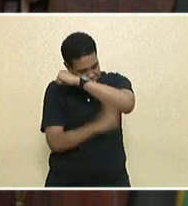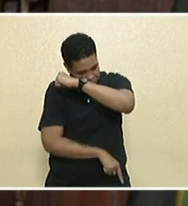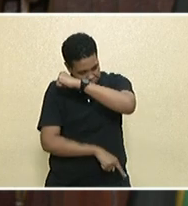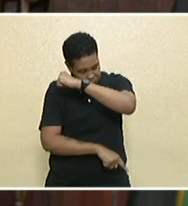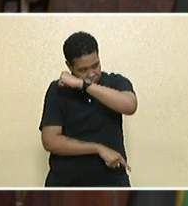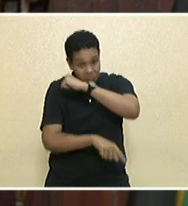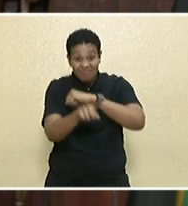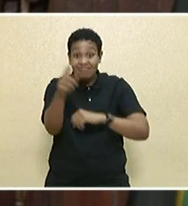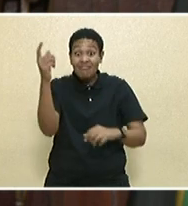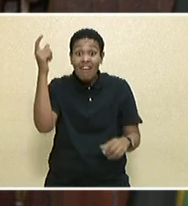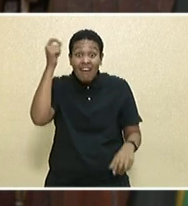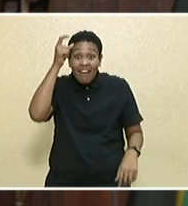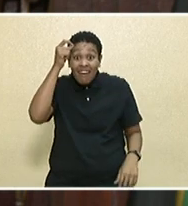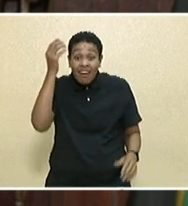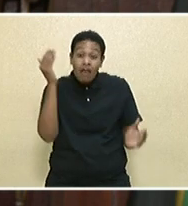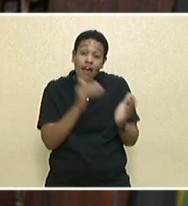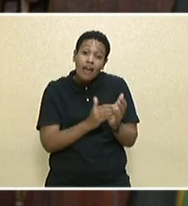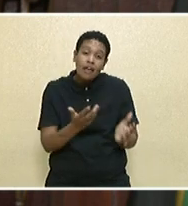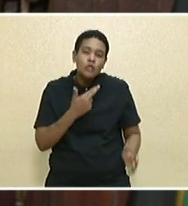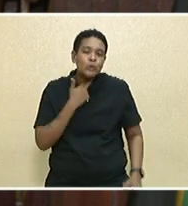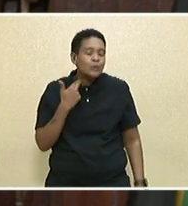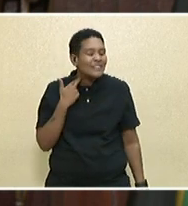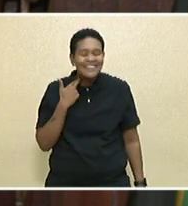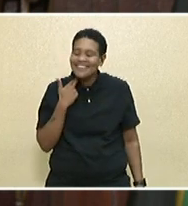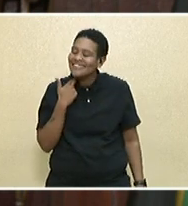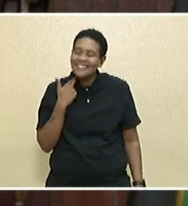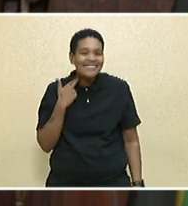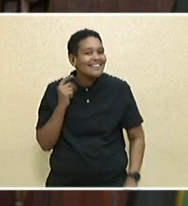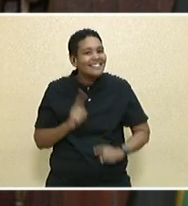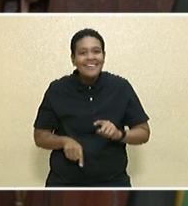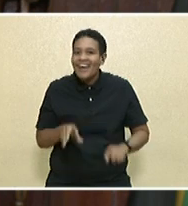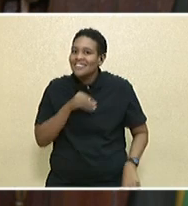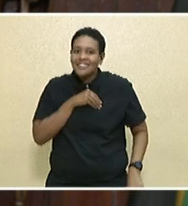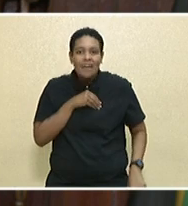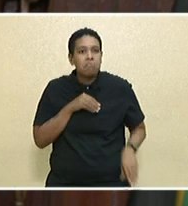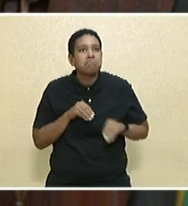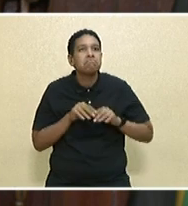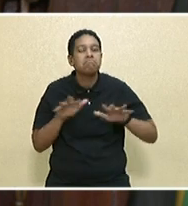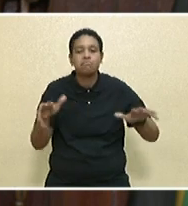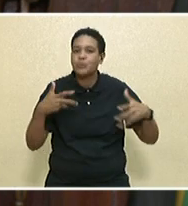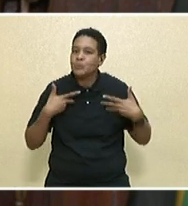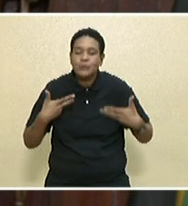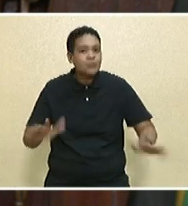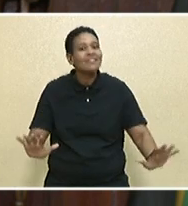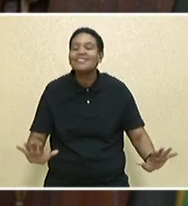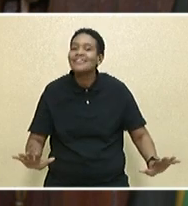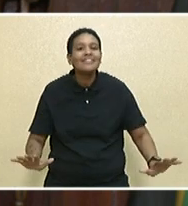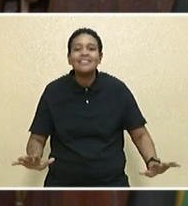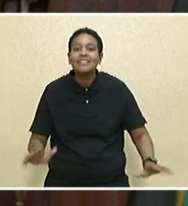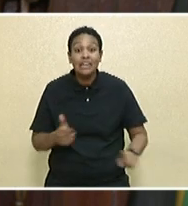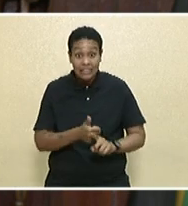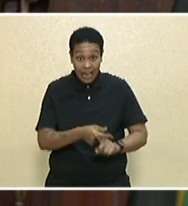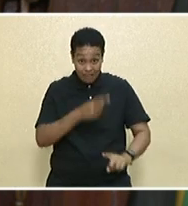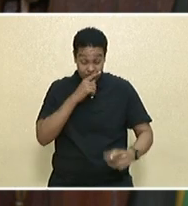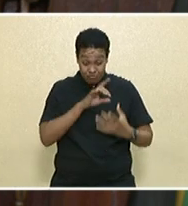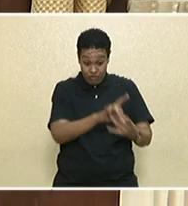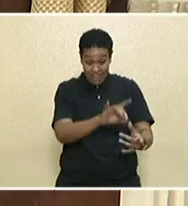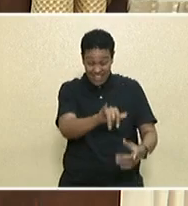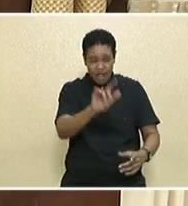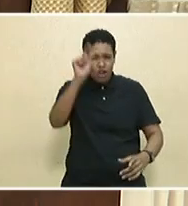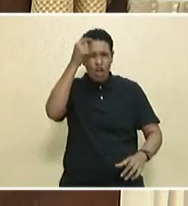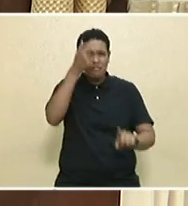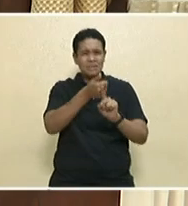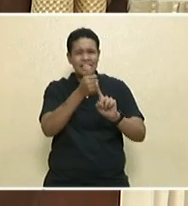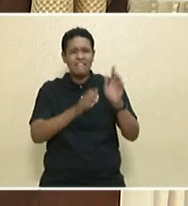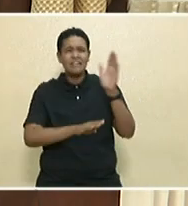take no risks. In advance of this, the government has developed